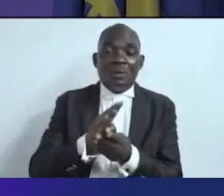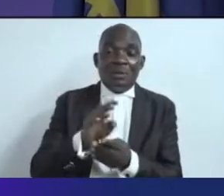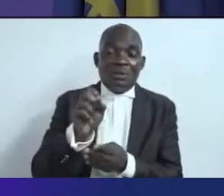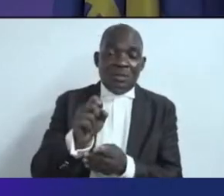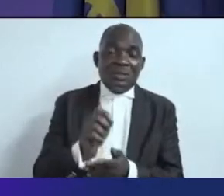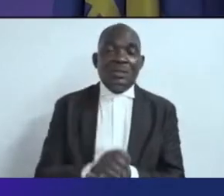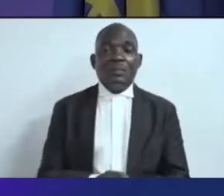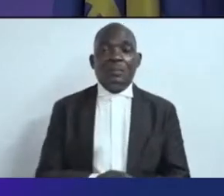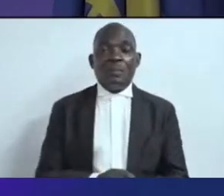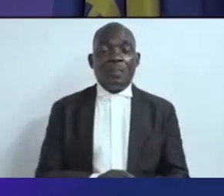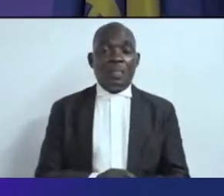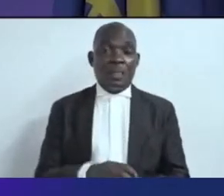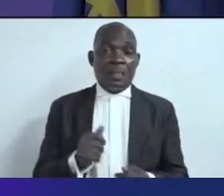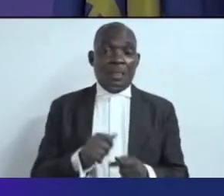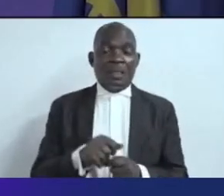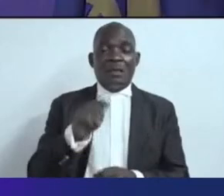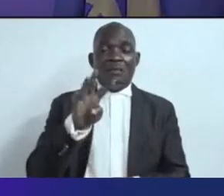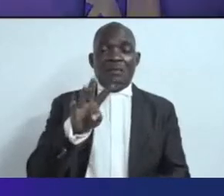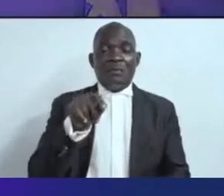$1.73 billion to